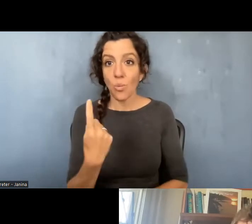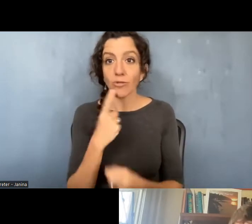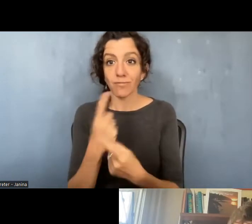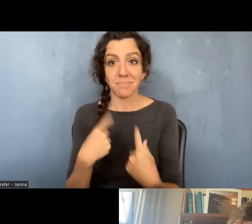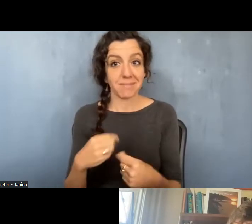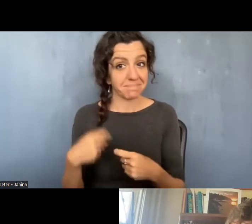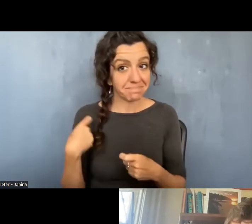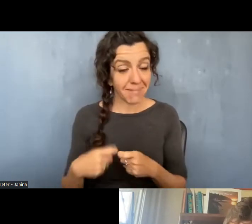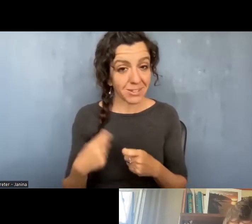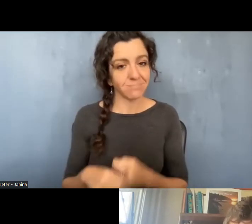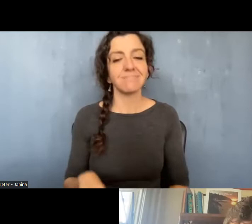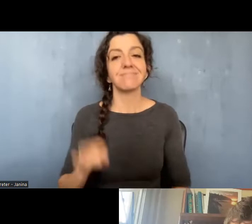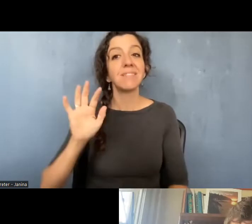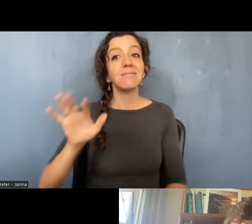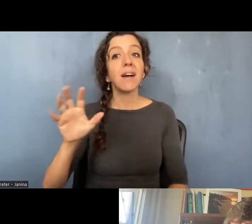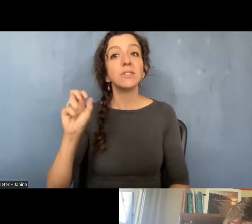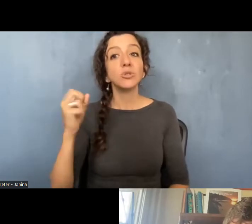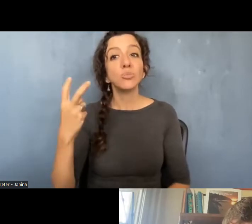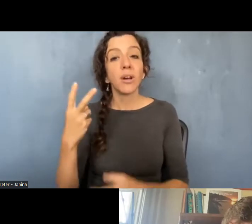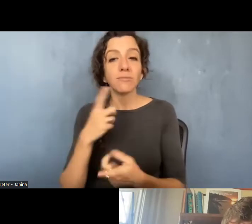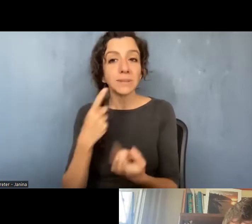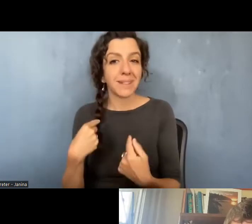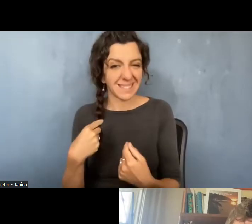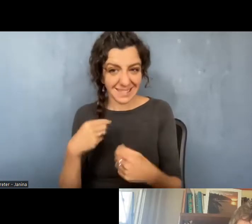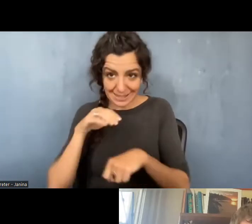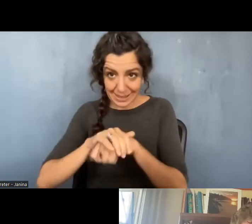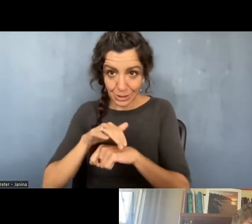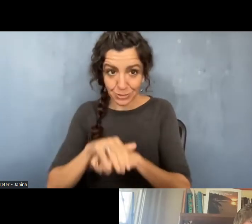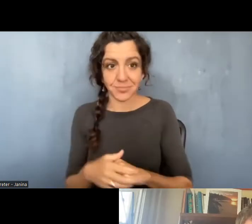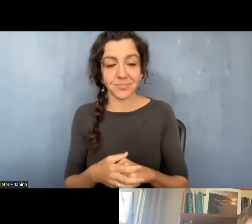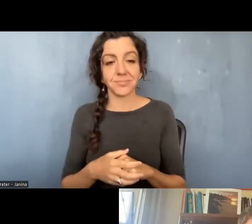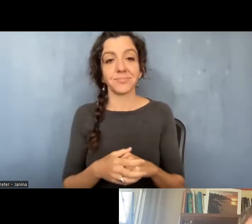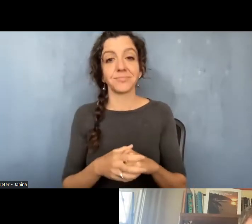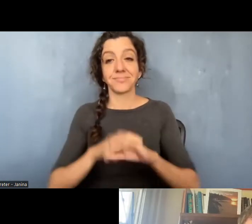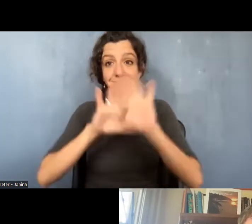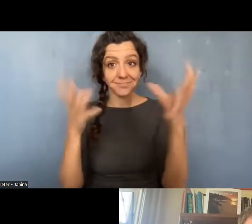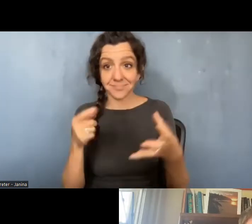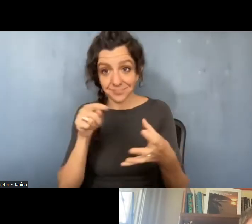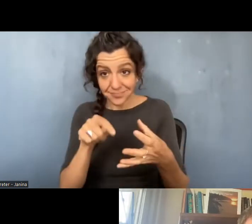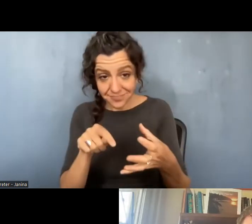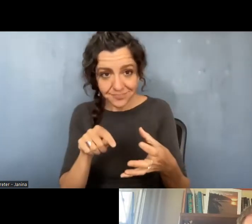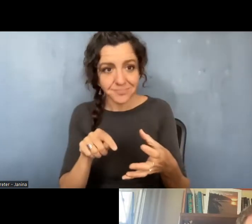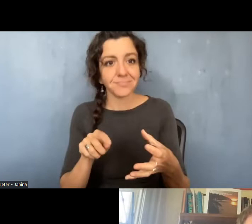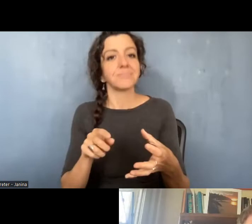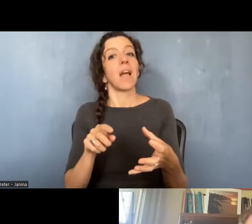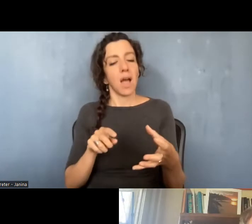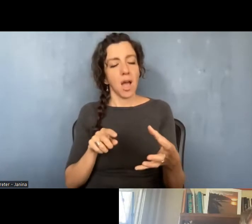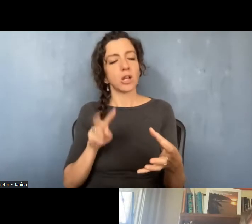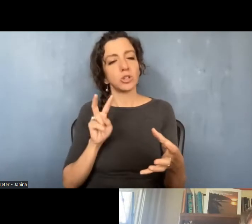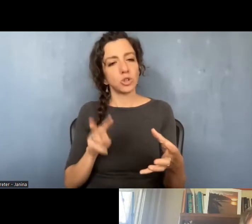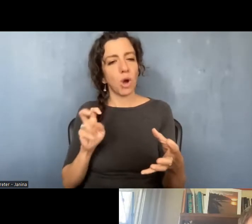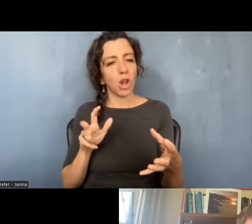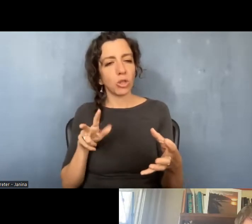Spanish and 512 responses in English. Within those responses, we received